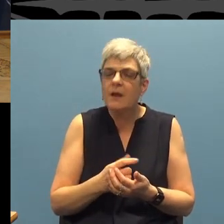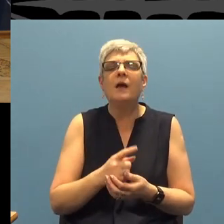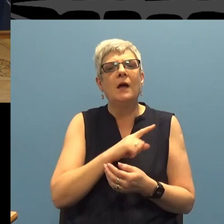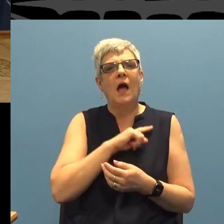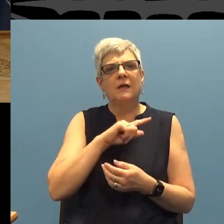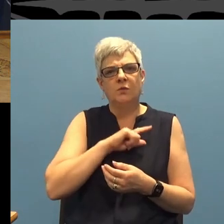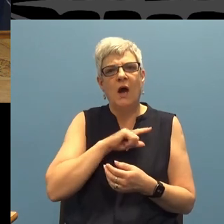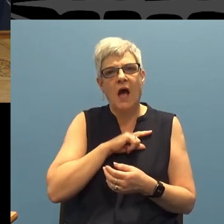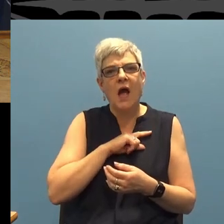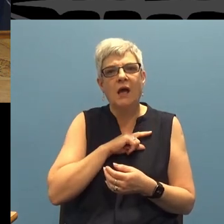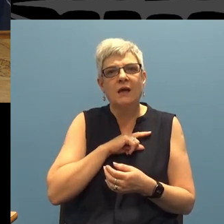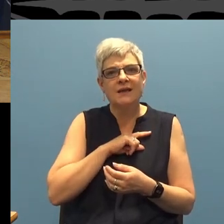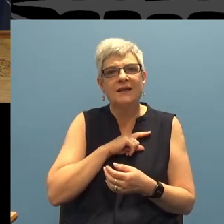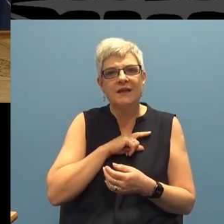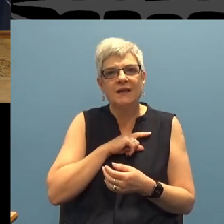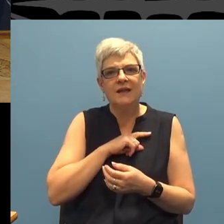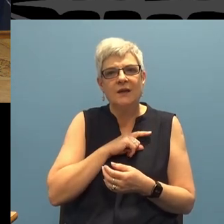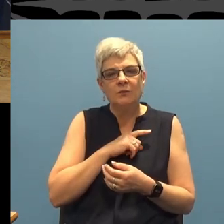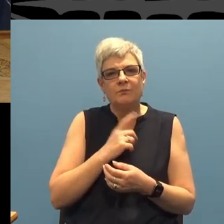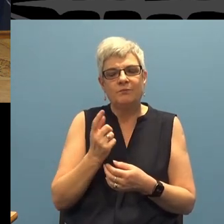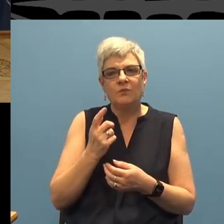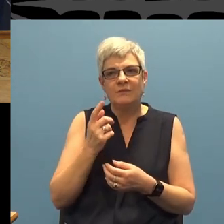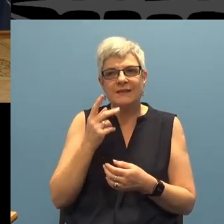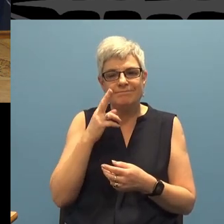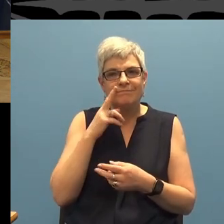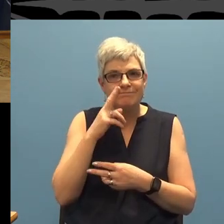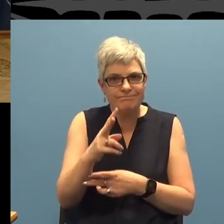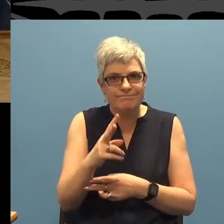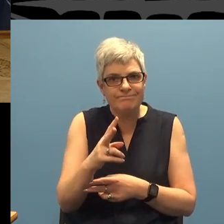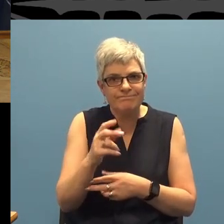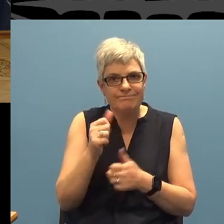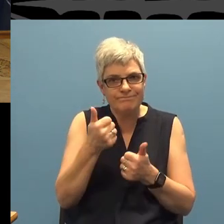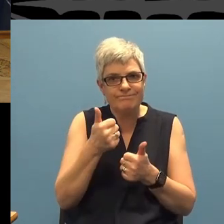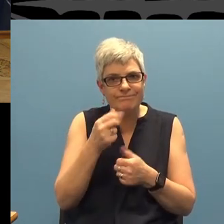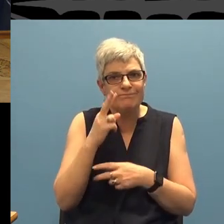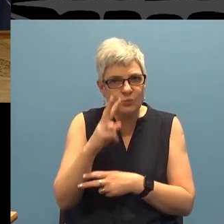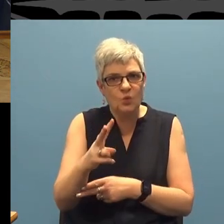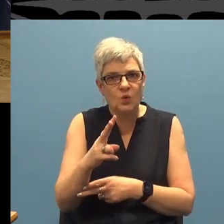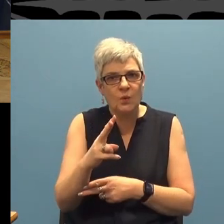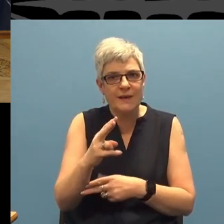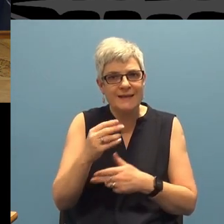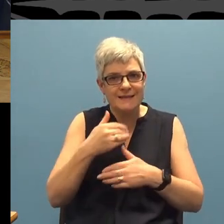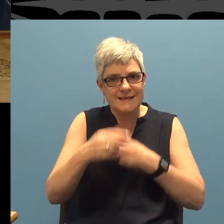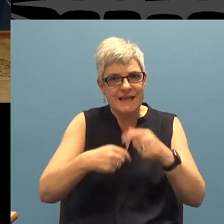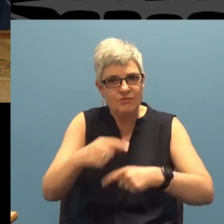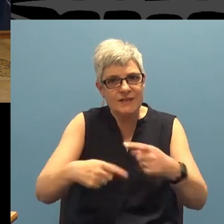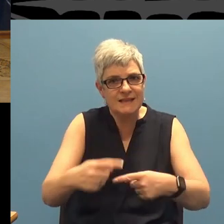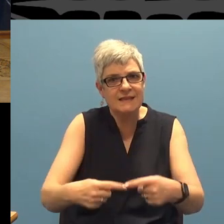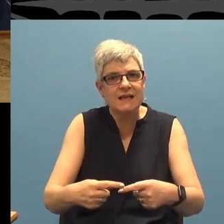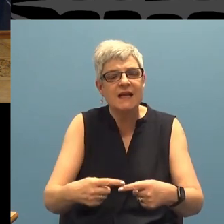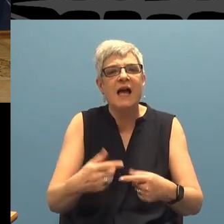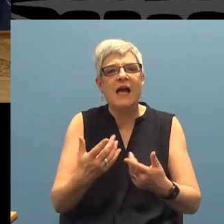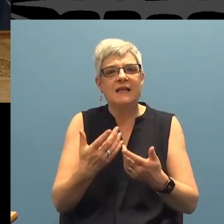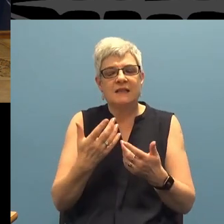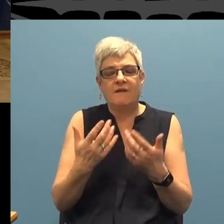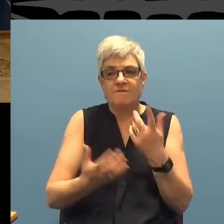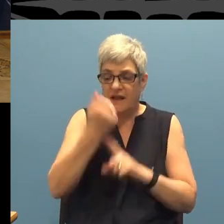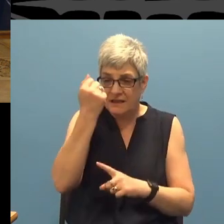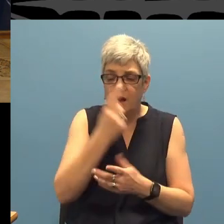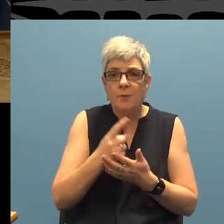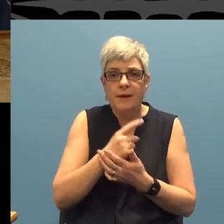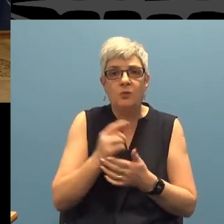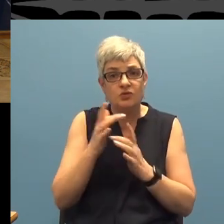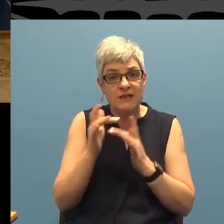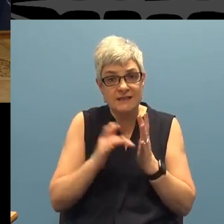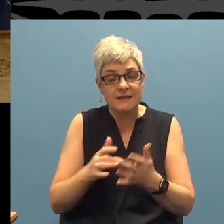That's why we did the Take a Good Look series. It's finding out about Jesus, the whole of Jesus' life, death and